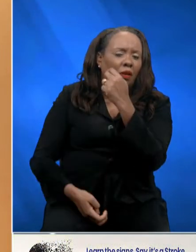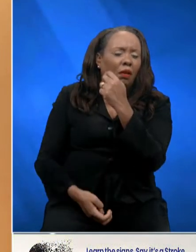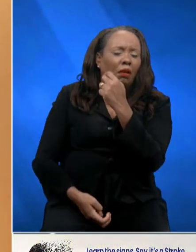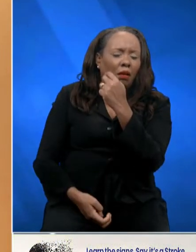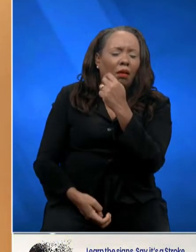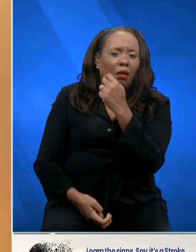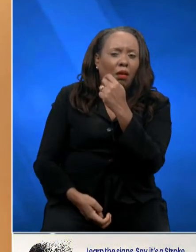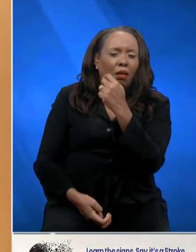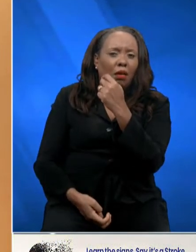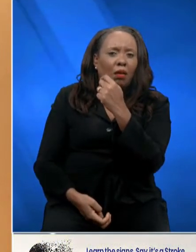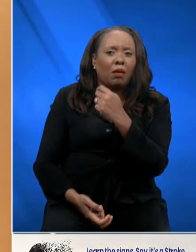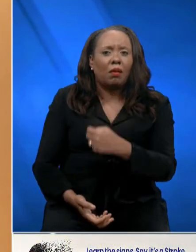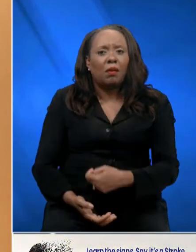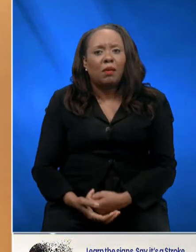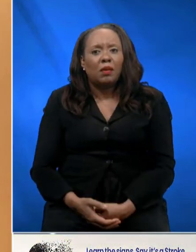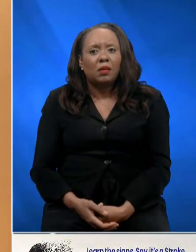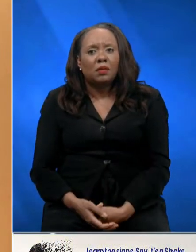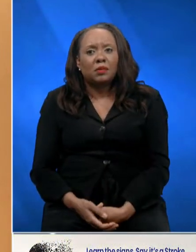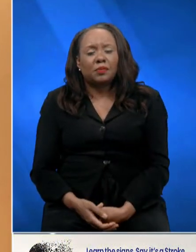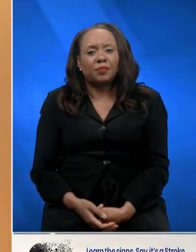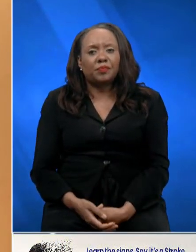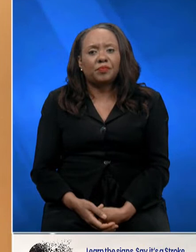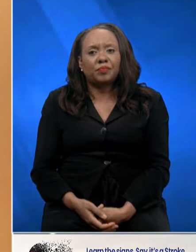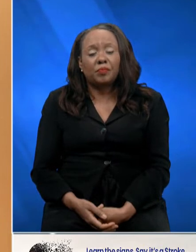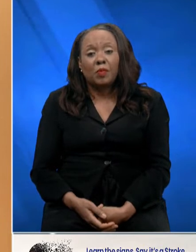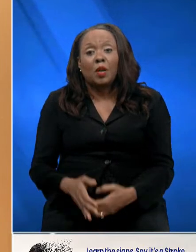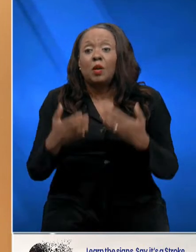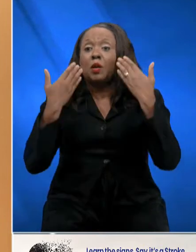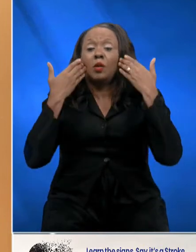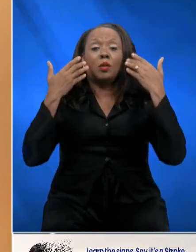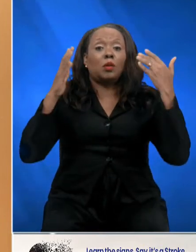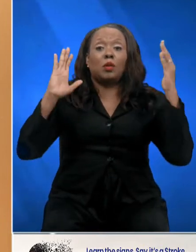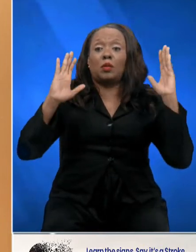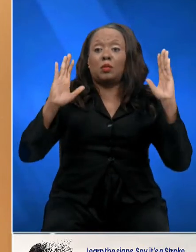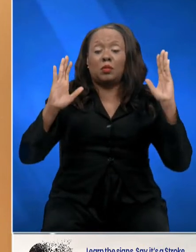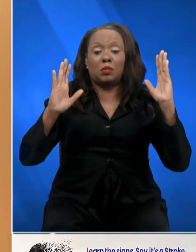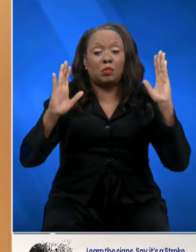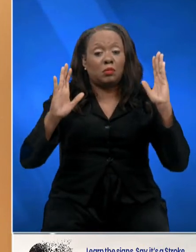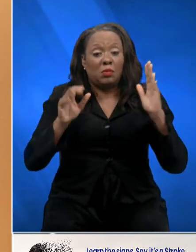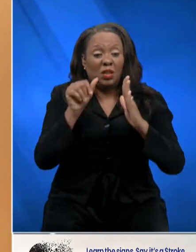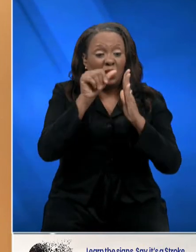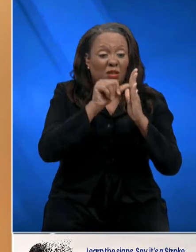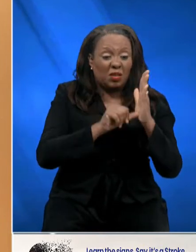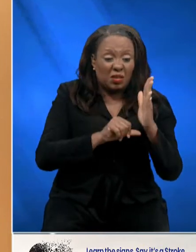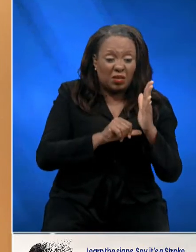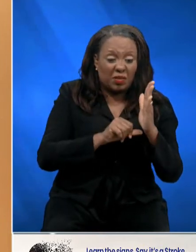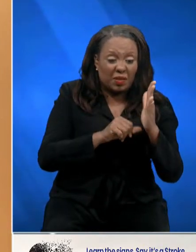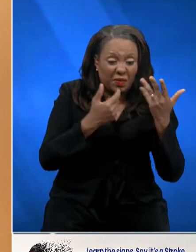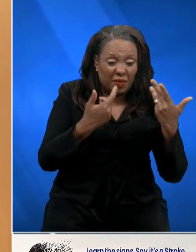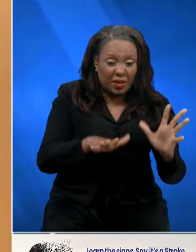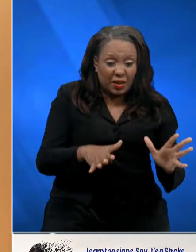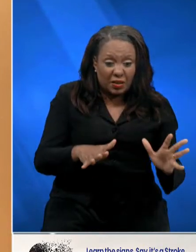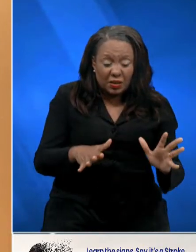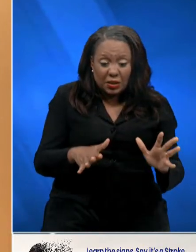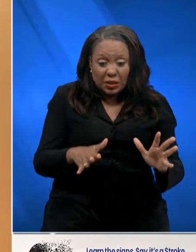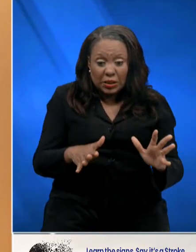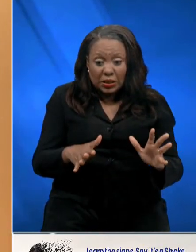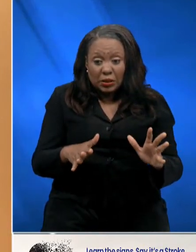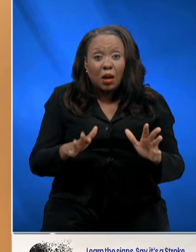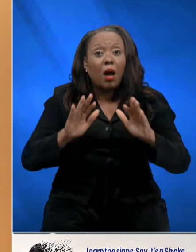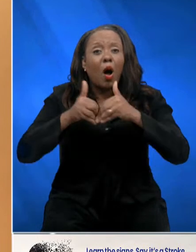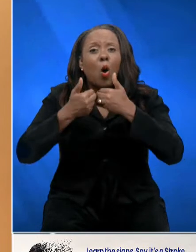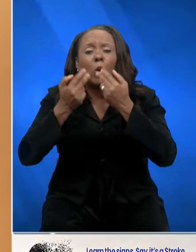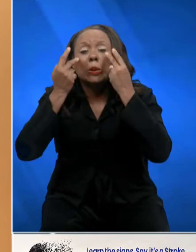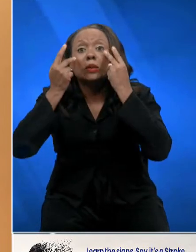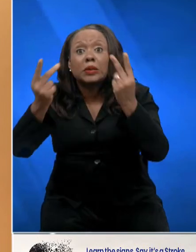to actually say what the final outcome is going to be after any intervention. All we can say is that